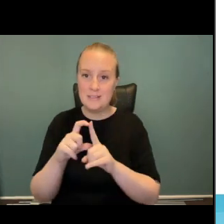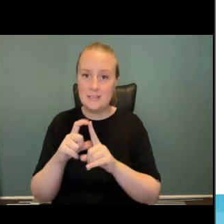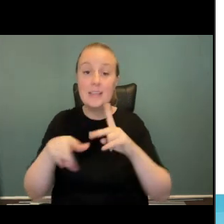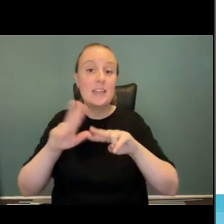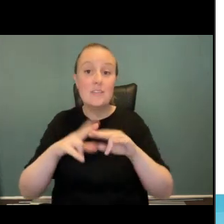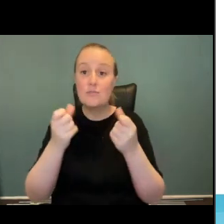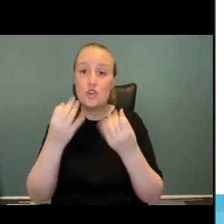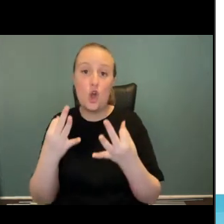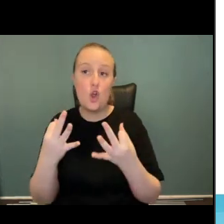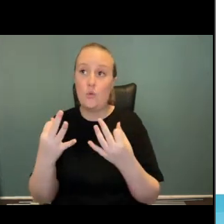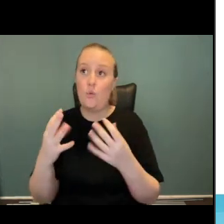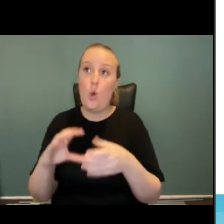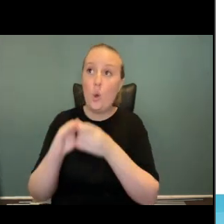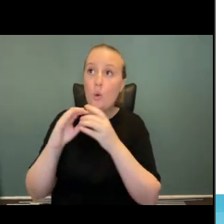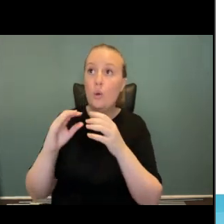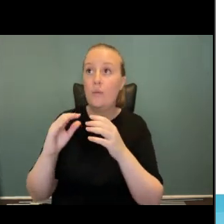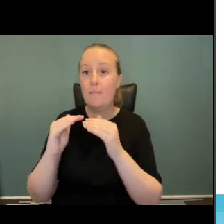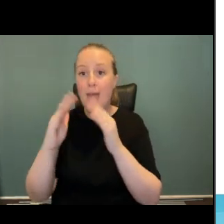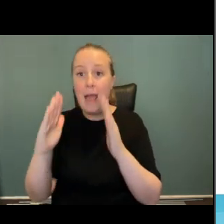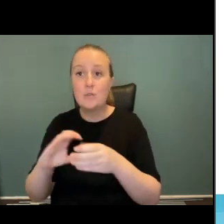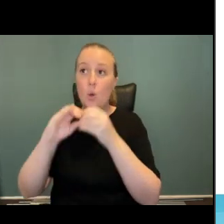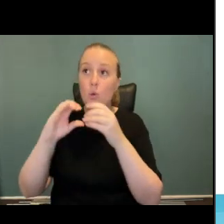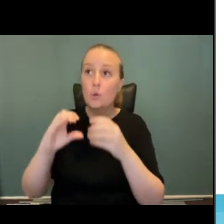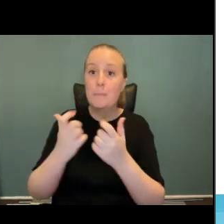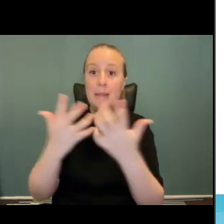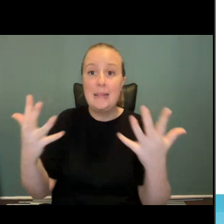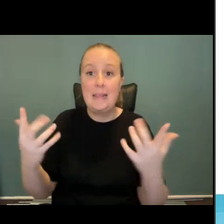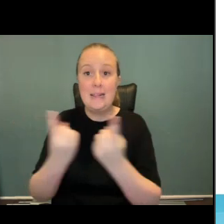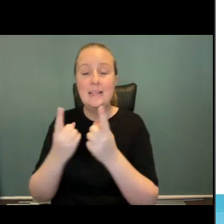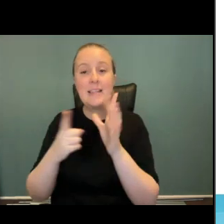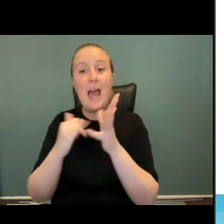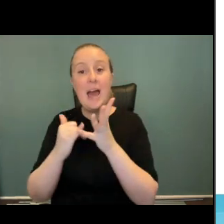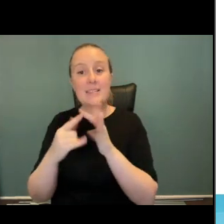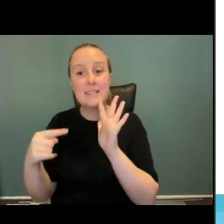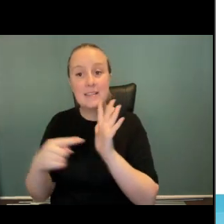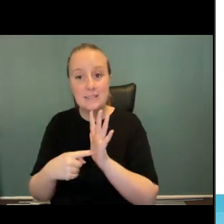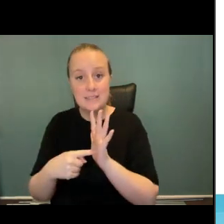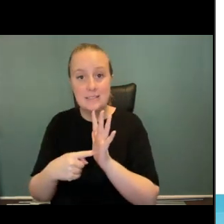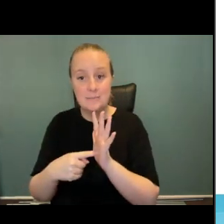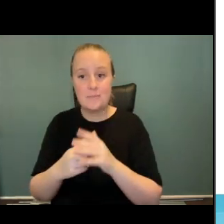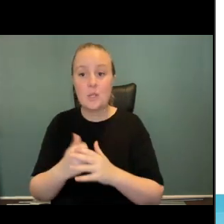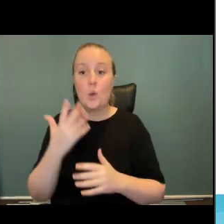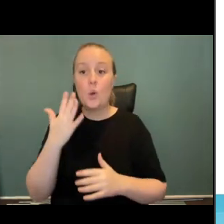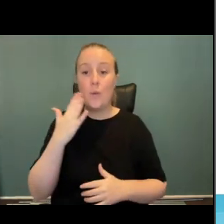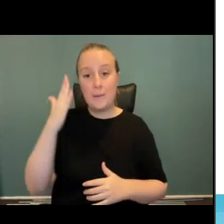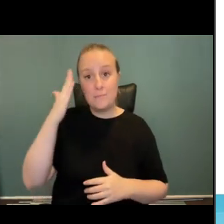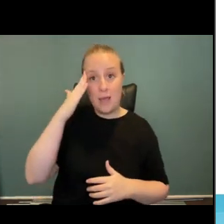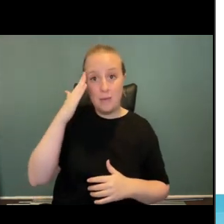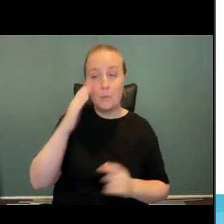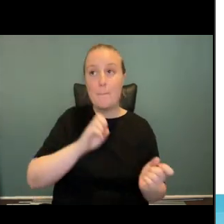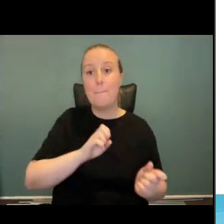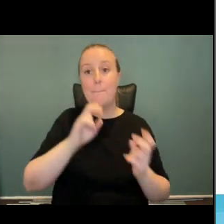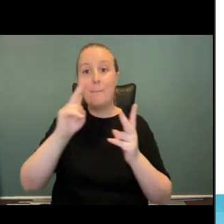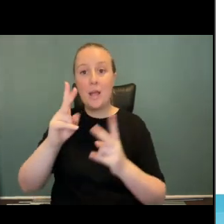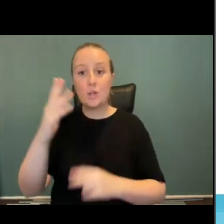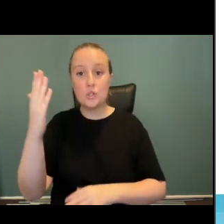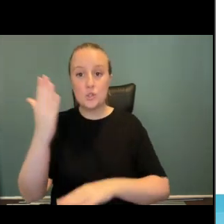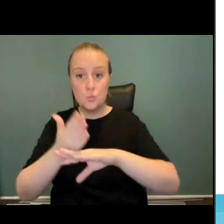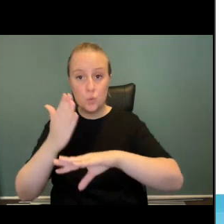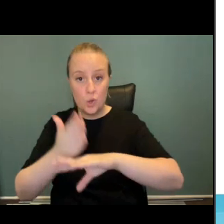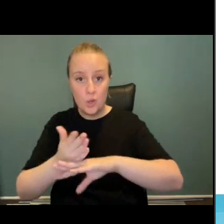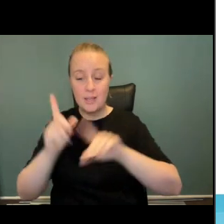is encouraged that they do it at the step, because once they go back to work, then that's the difficulty, is that they're earning wages and it's likely that they'll be